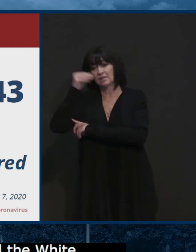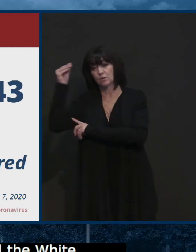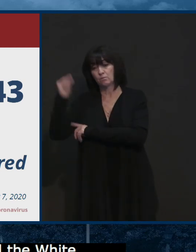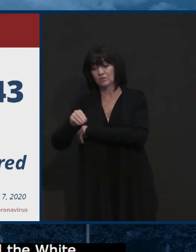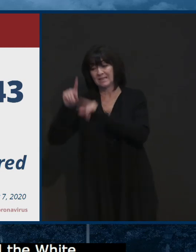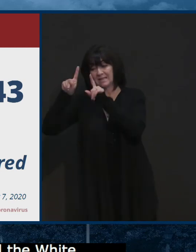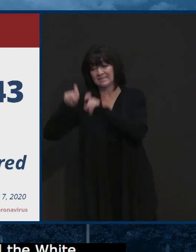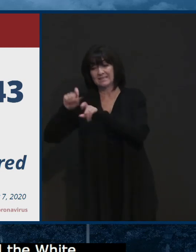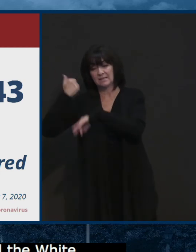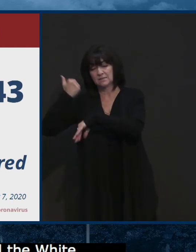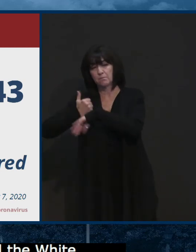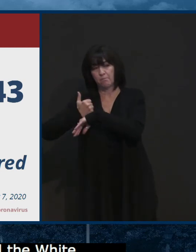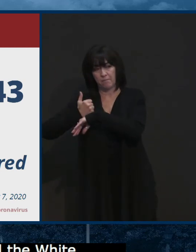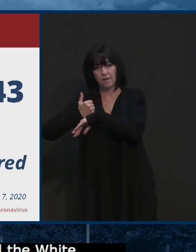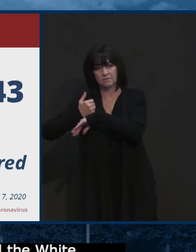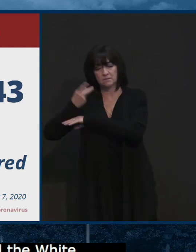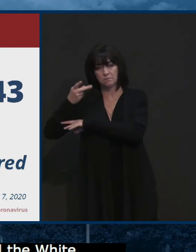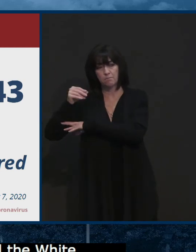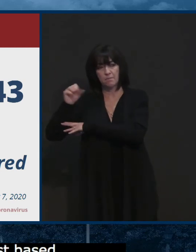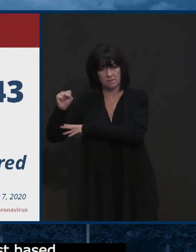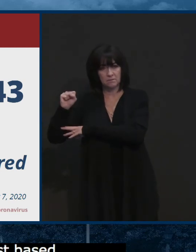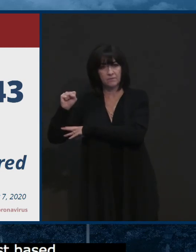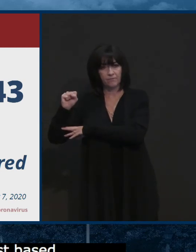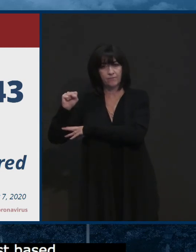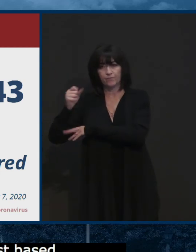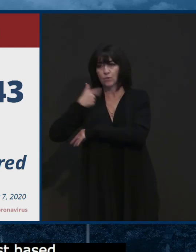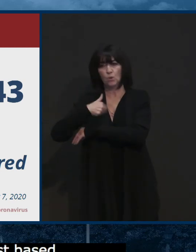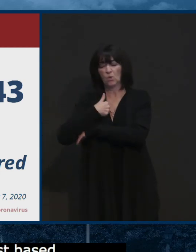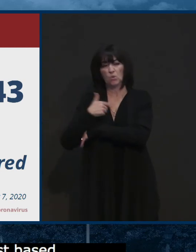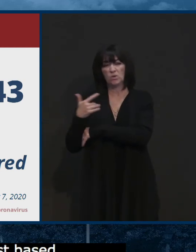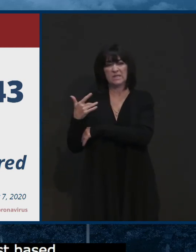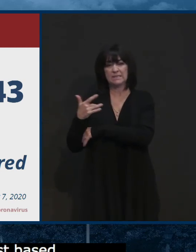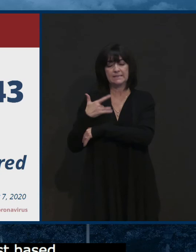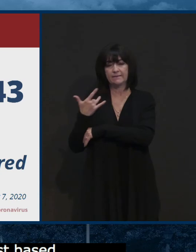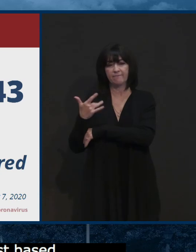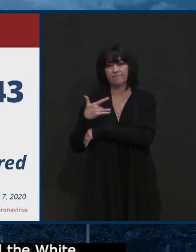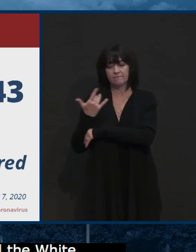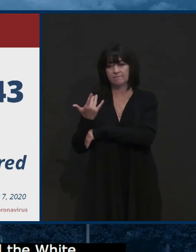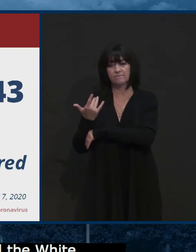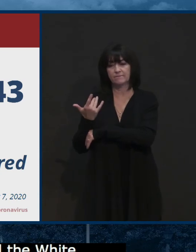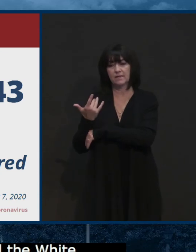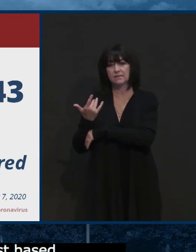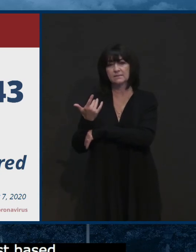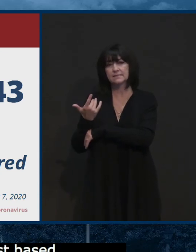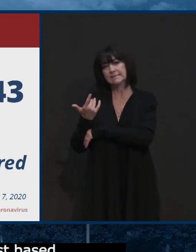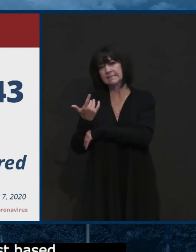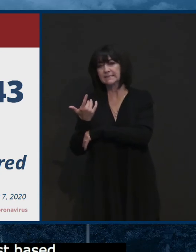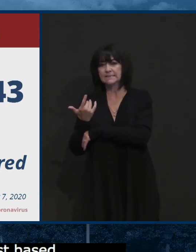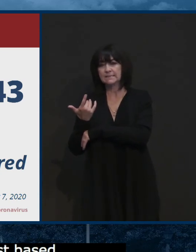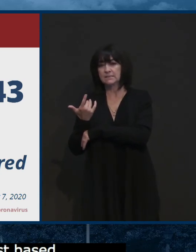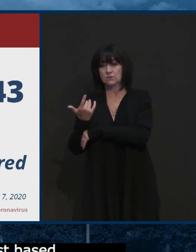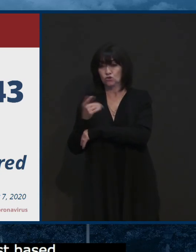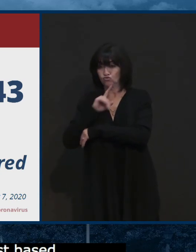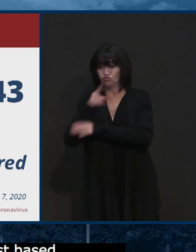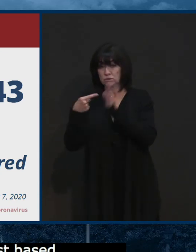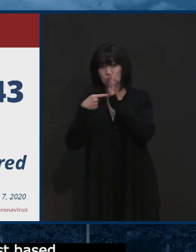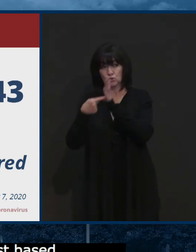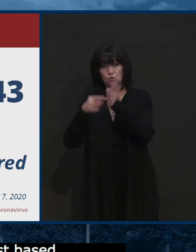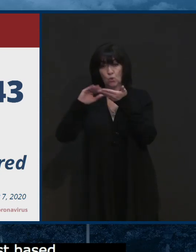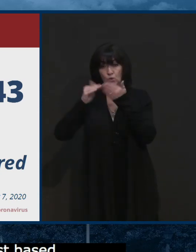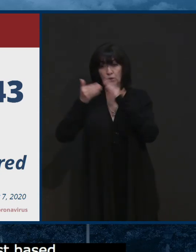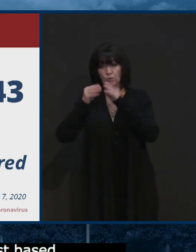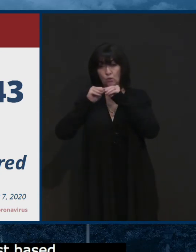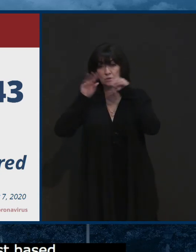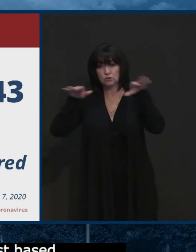positivity. We felt that that wasn't as true of a reflection of community spread, and that we